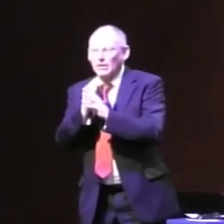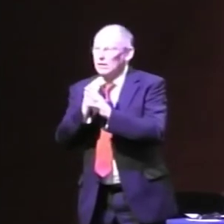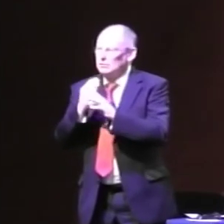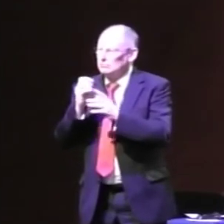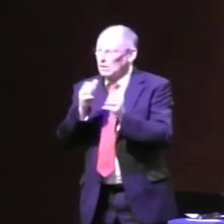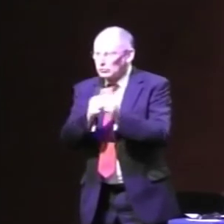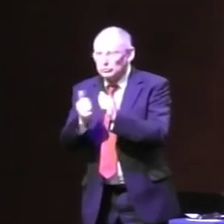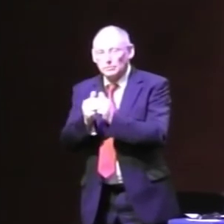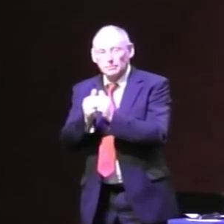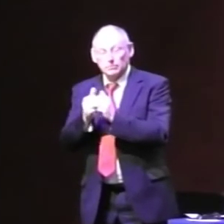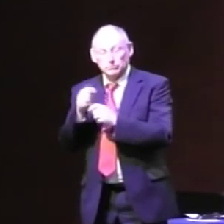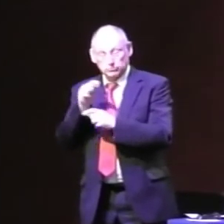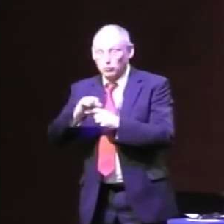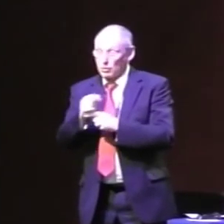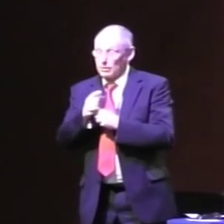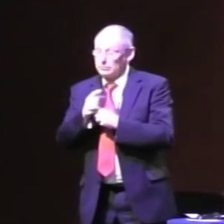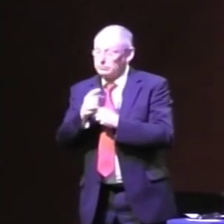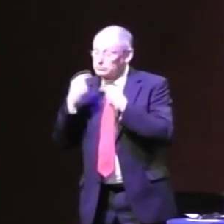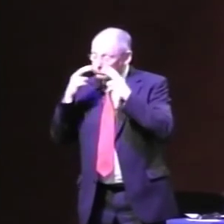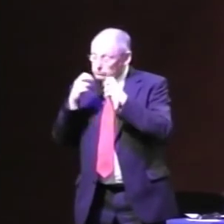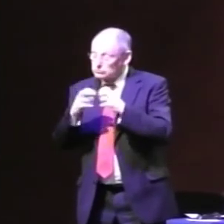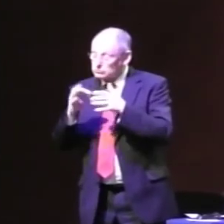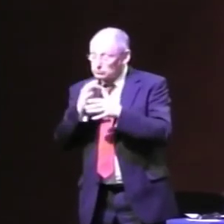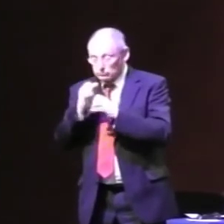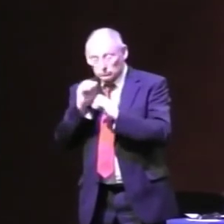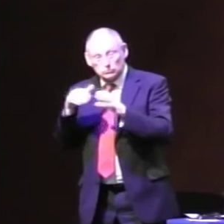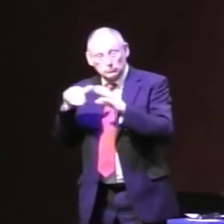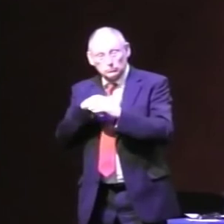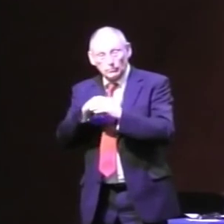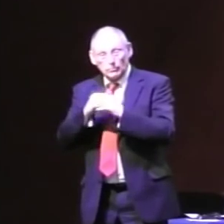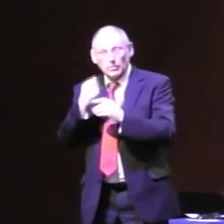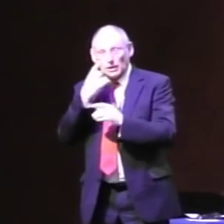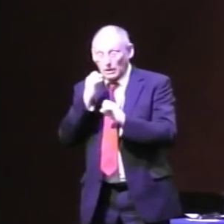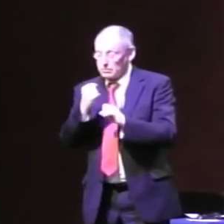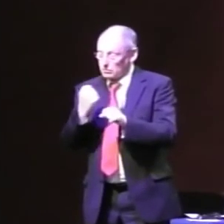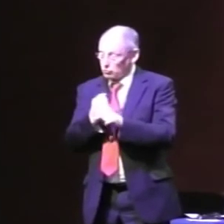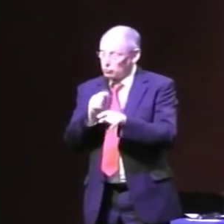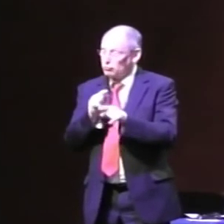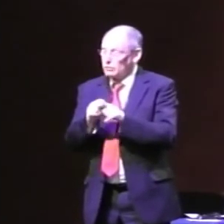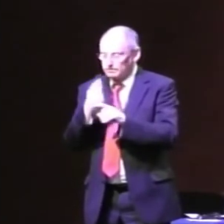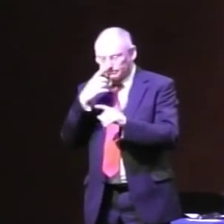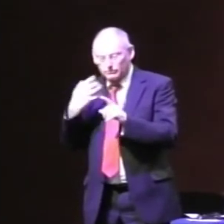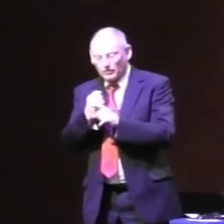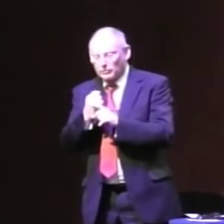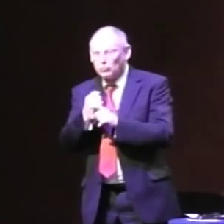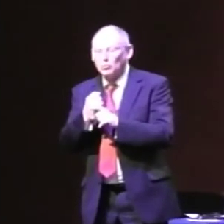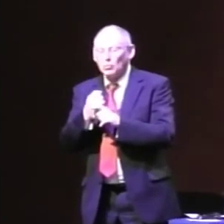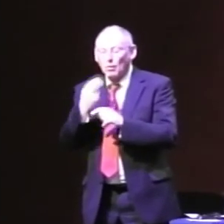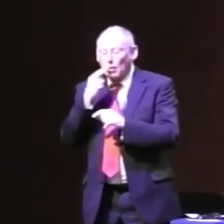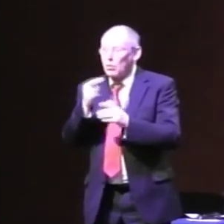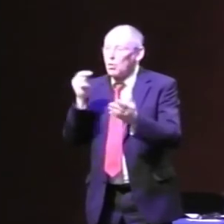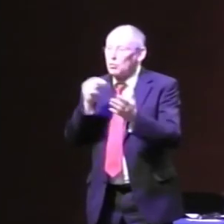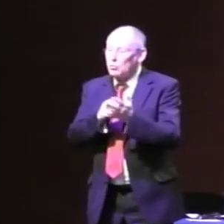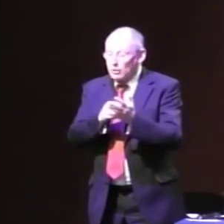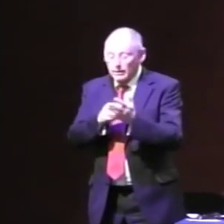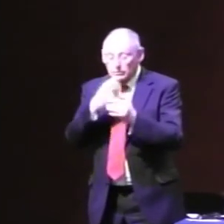Scotland. This inquiry would include within its remit what can be done to open up the contracts and